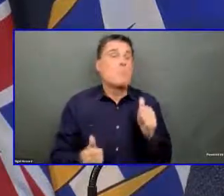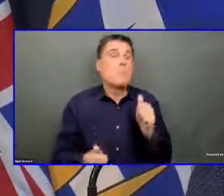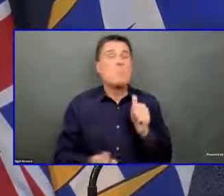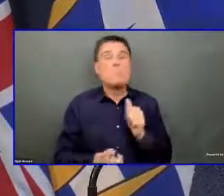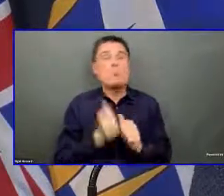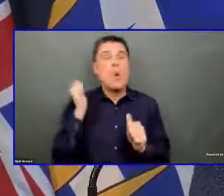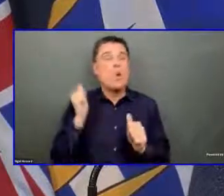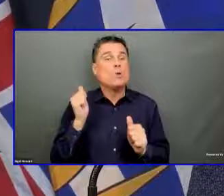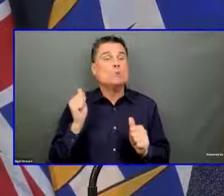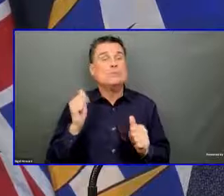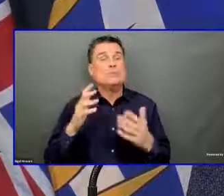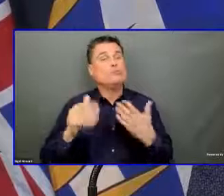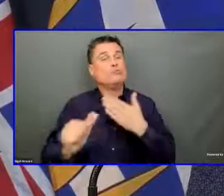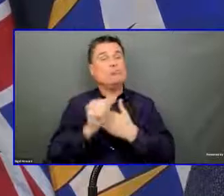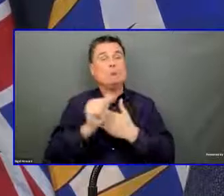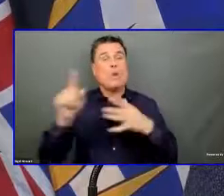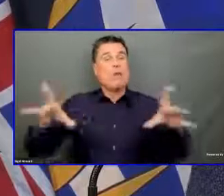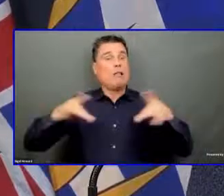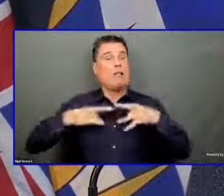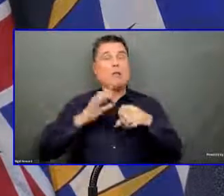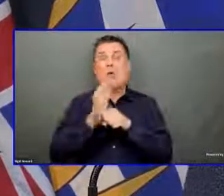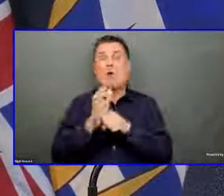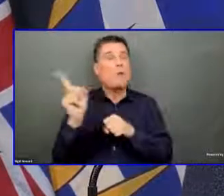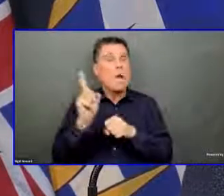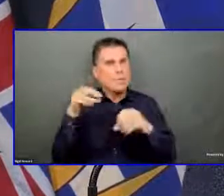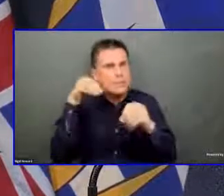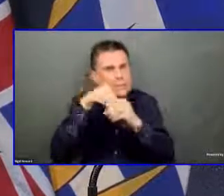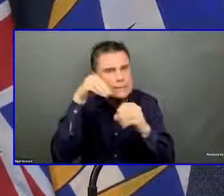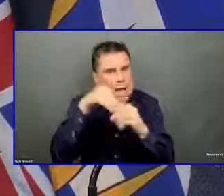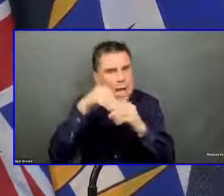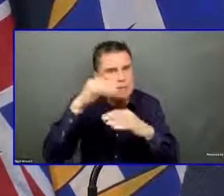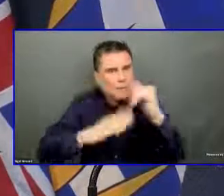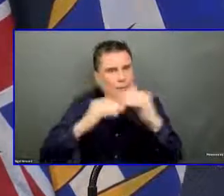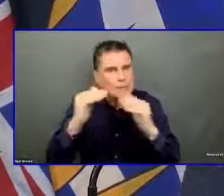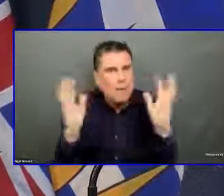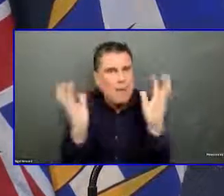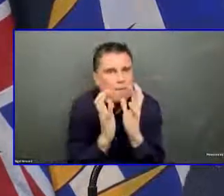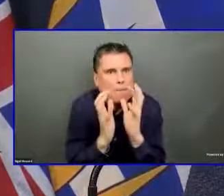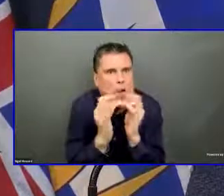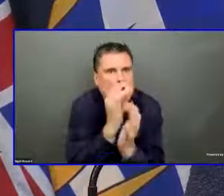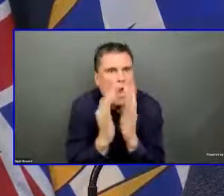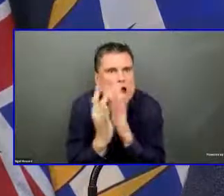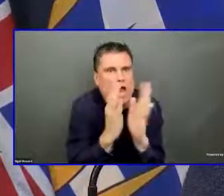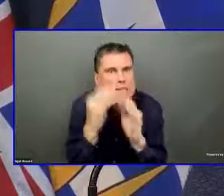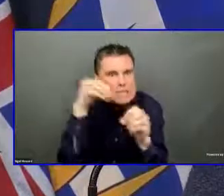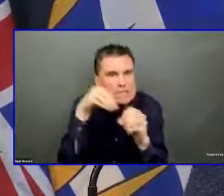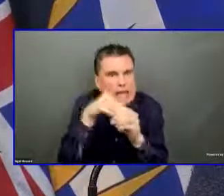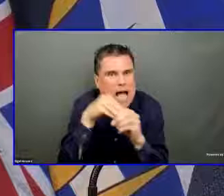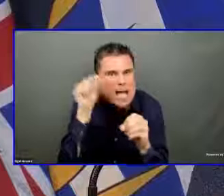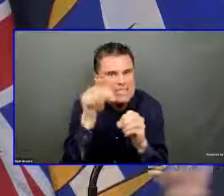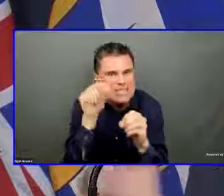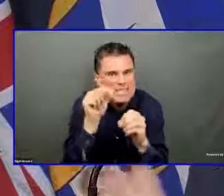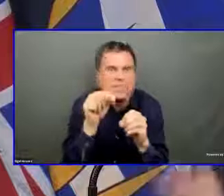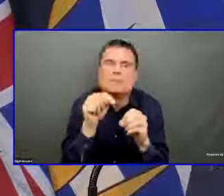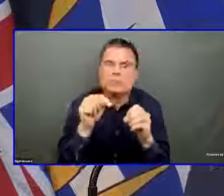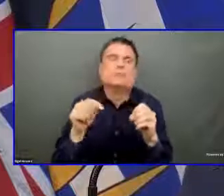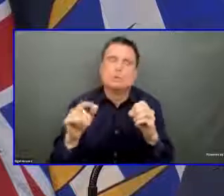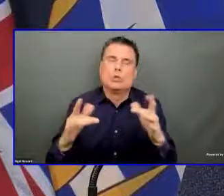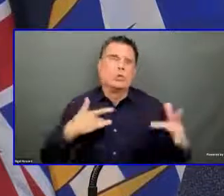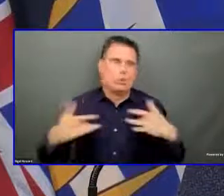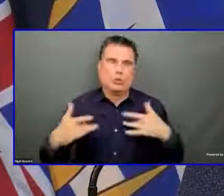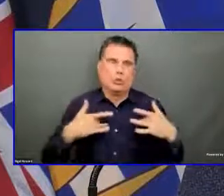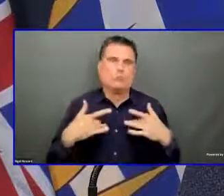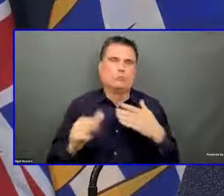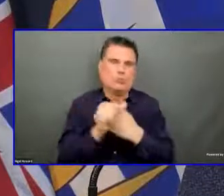we're crowded situations, when we're close to others, and that has been the focus of trying to the measures that we have in place